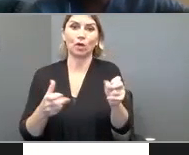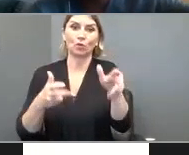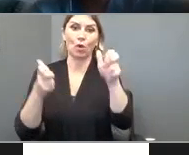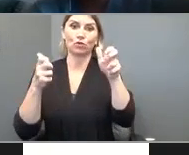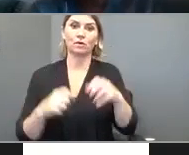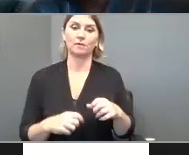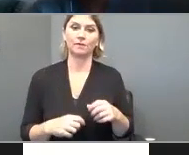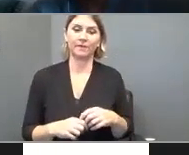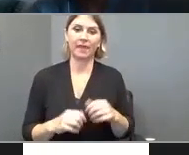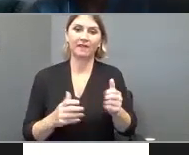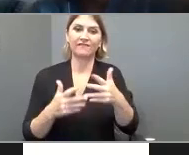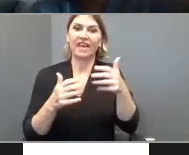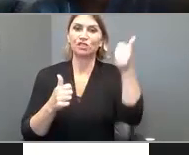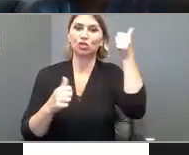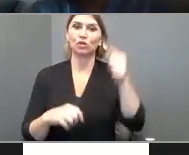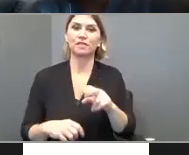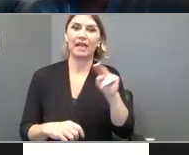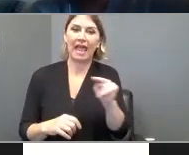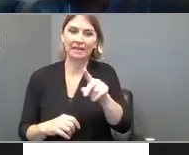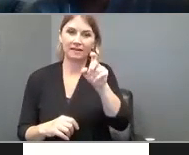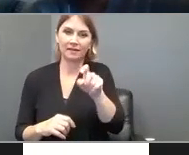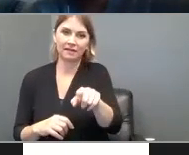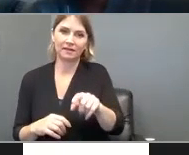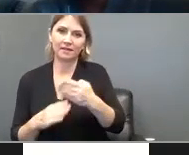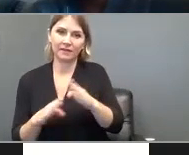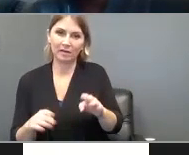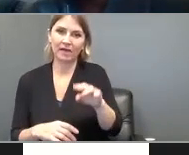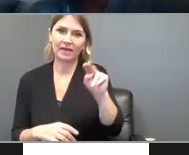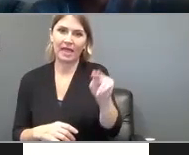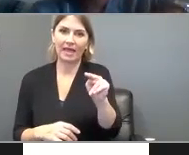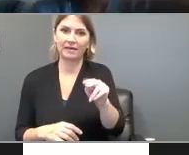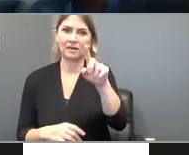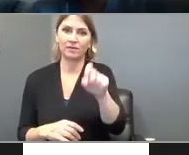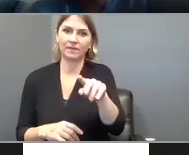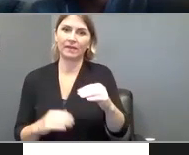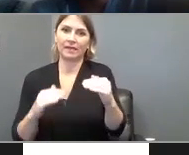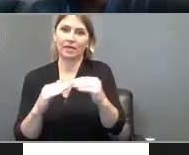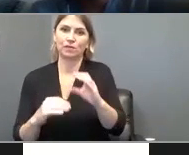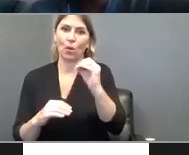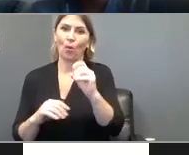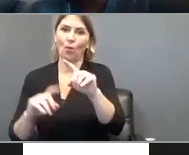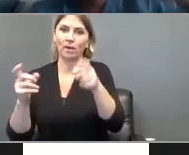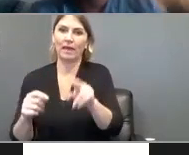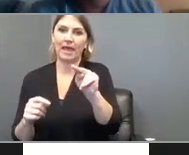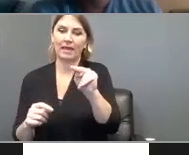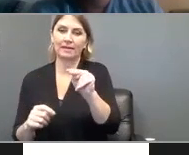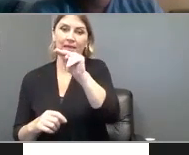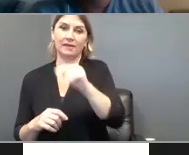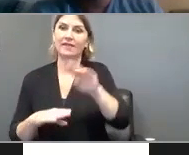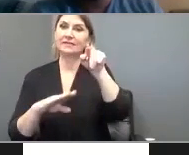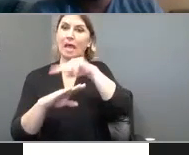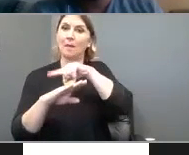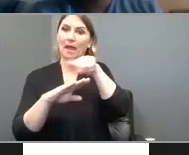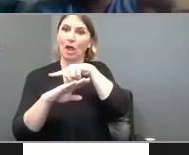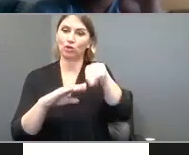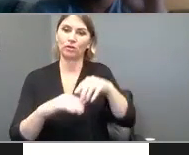factorial because we have that divide by e to the power of n, right? And similarly, n factorial is upper bounded by n raised to the power